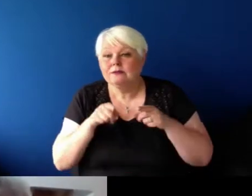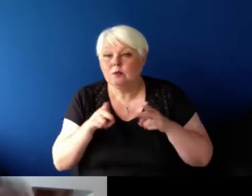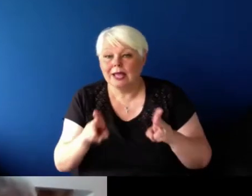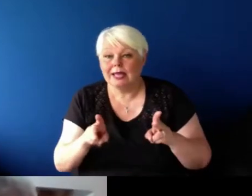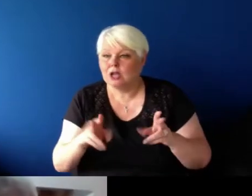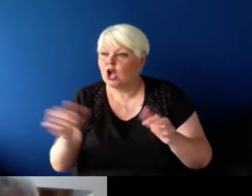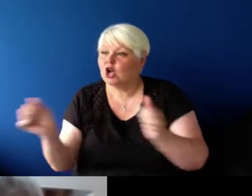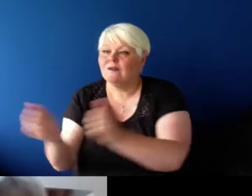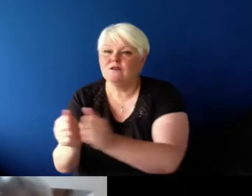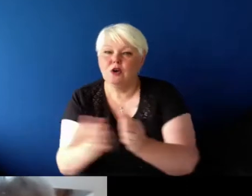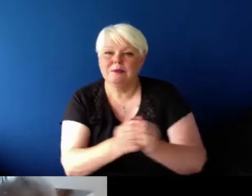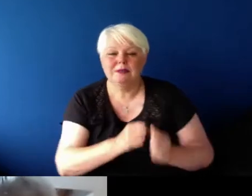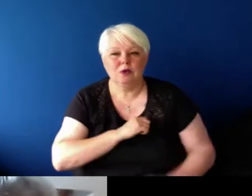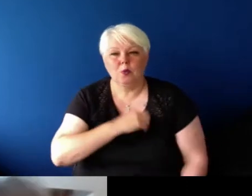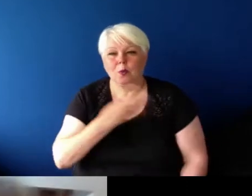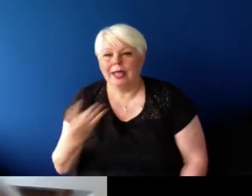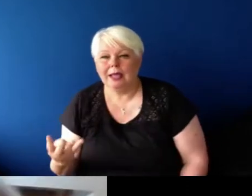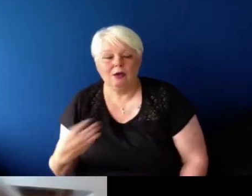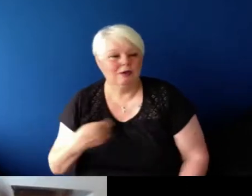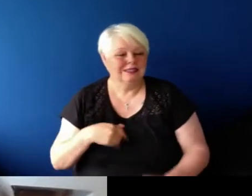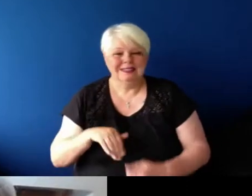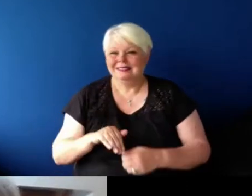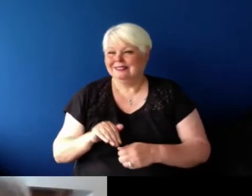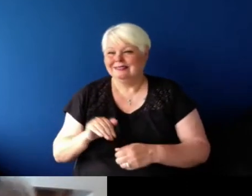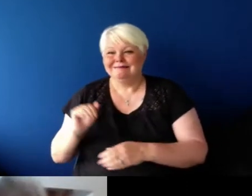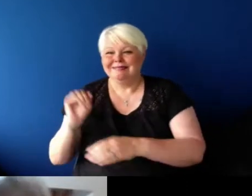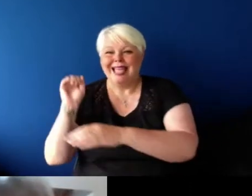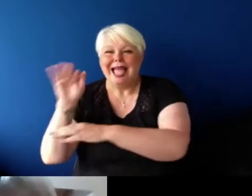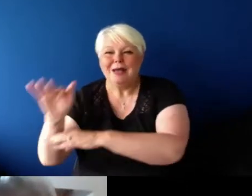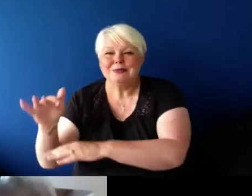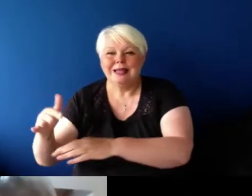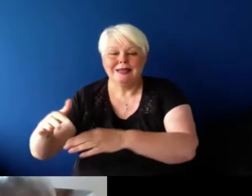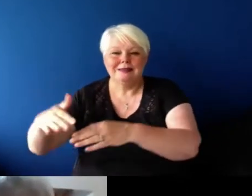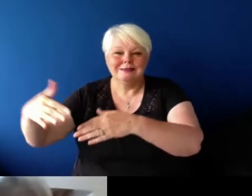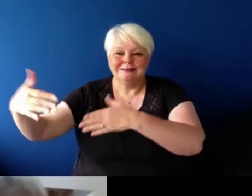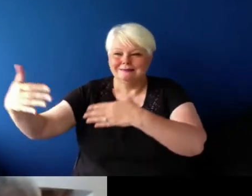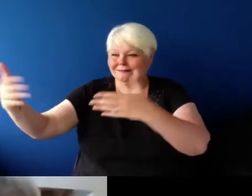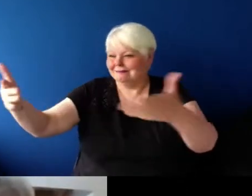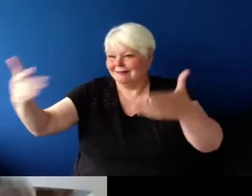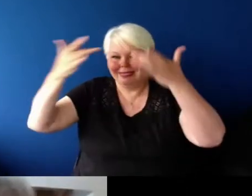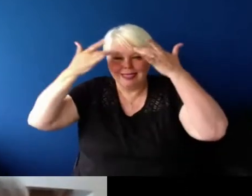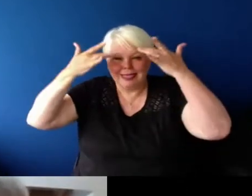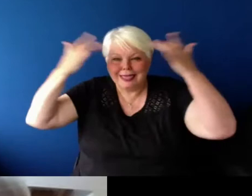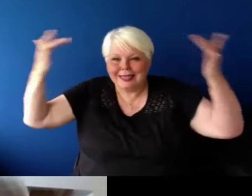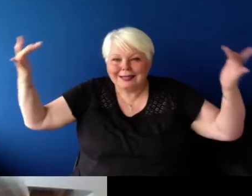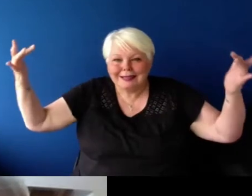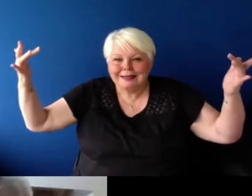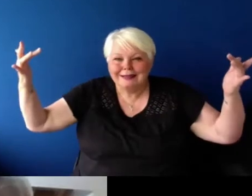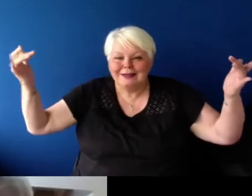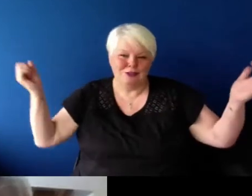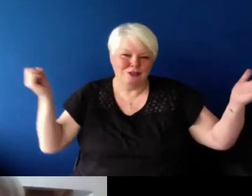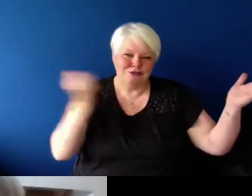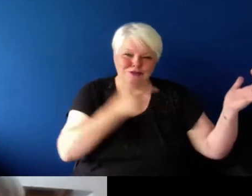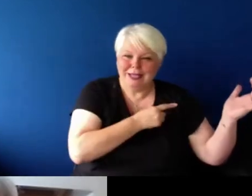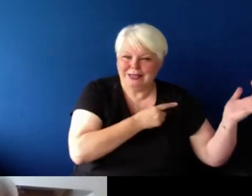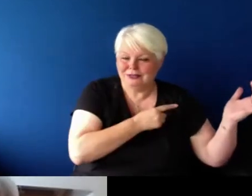nonconformist or queer or, you know, outside the box, however you want to say that, just imagining the world